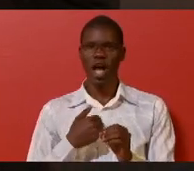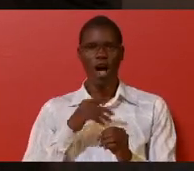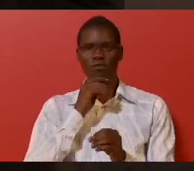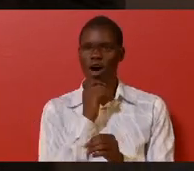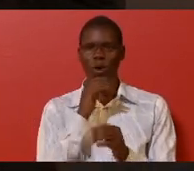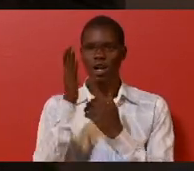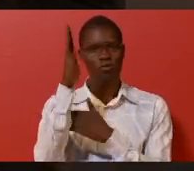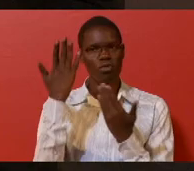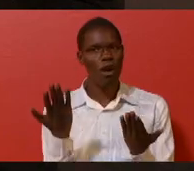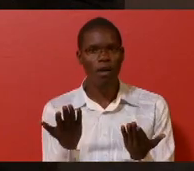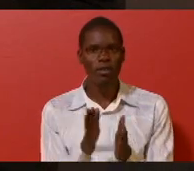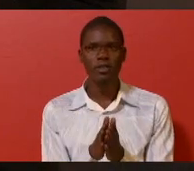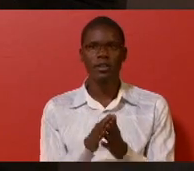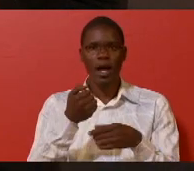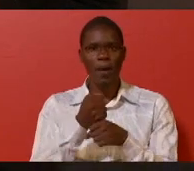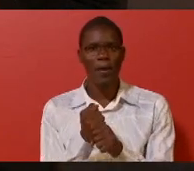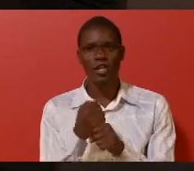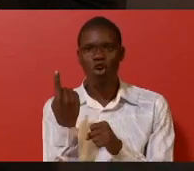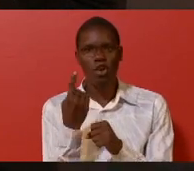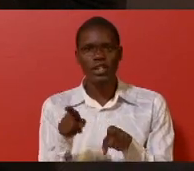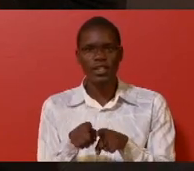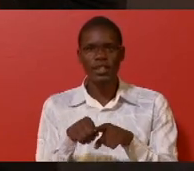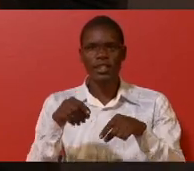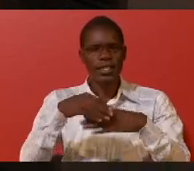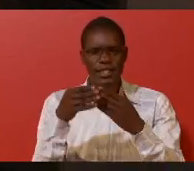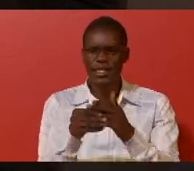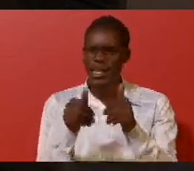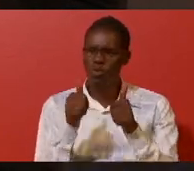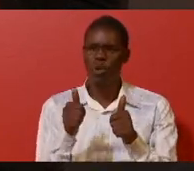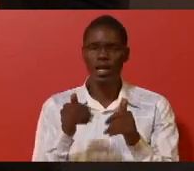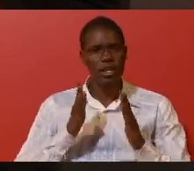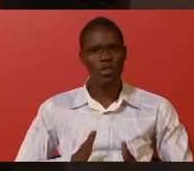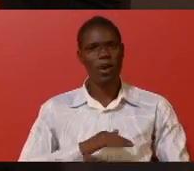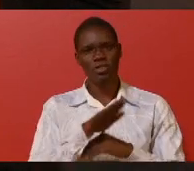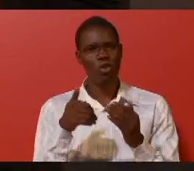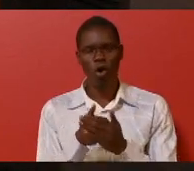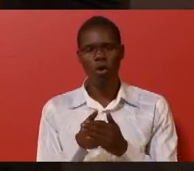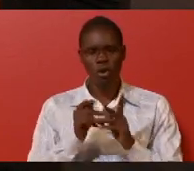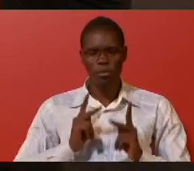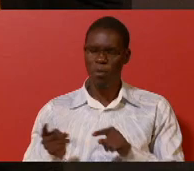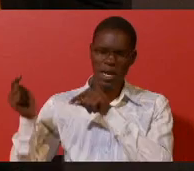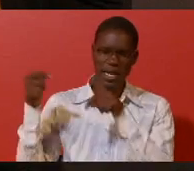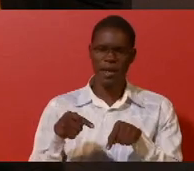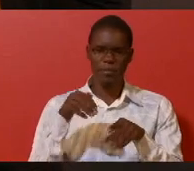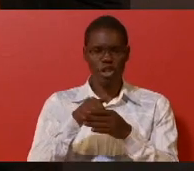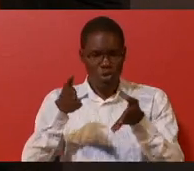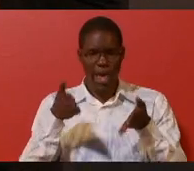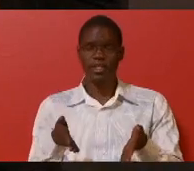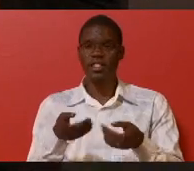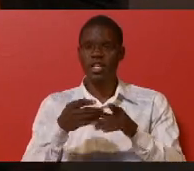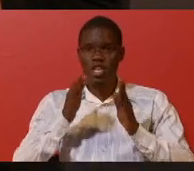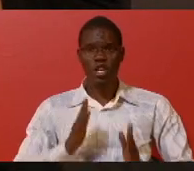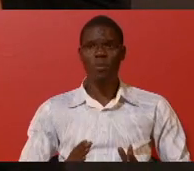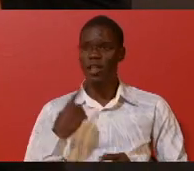God. He made it just so, and he fashioned human beings. Everything else he called into existence. Humans were the only thing,